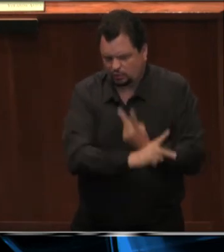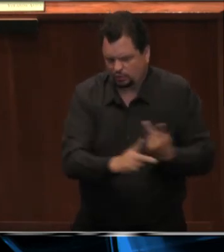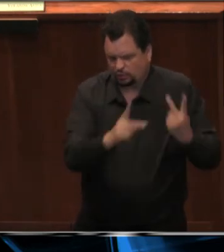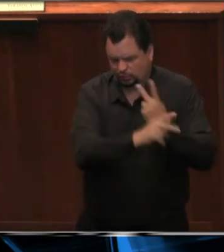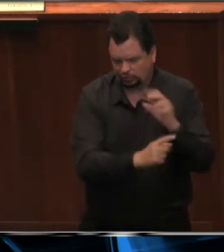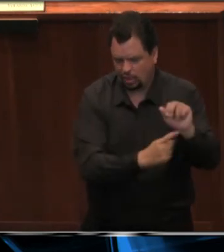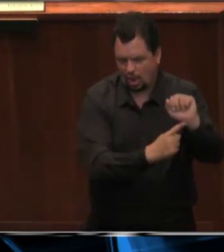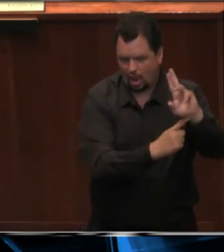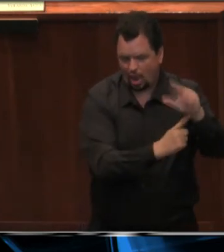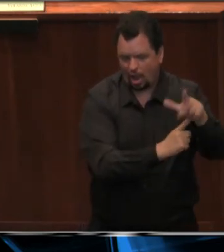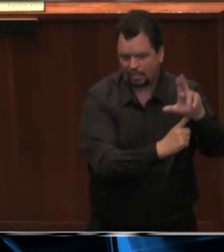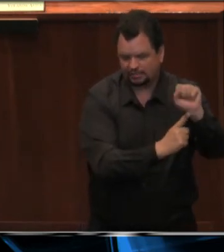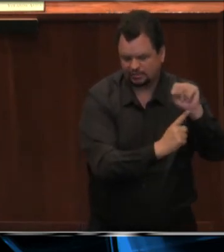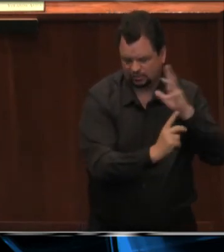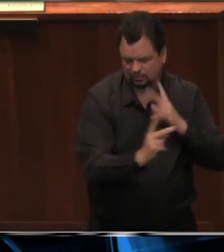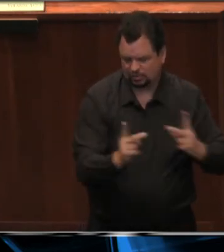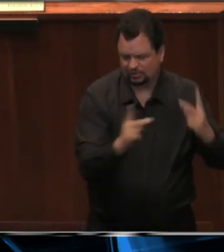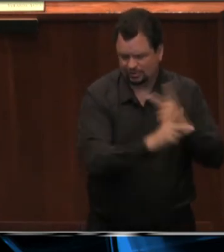when schools reopen.